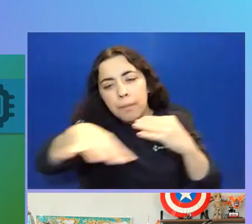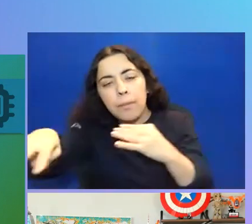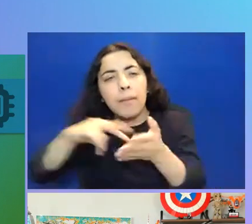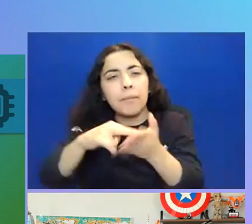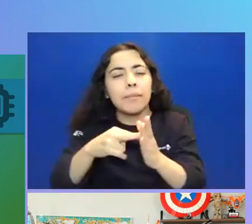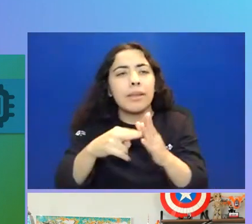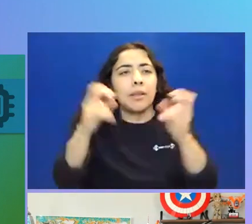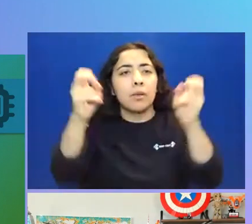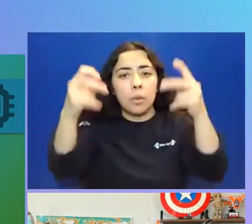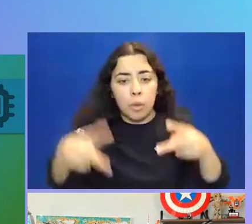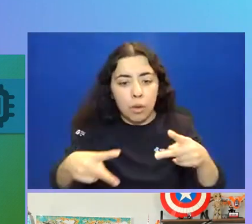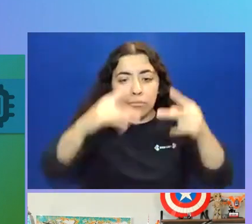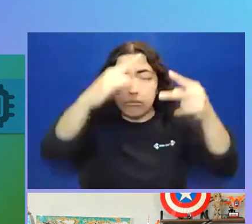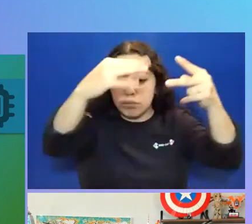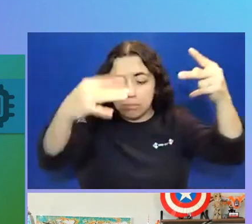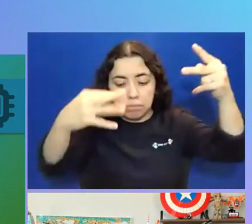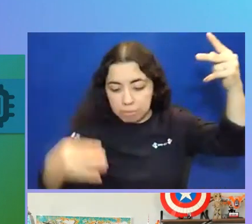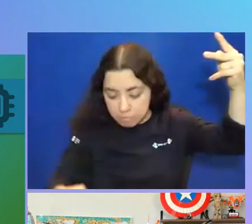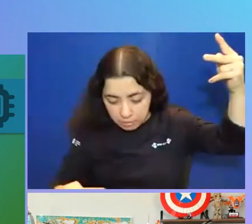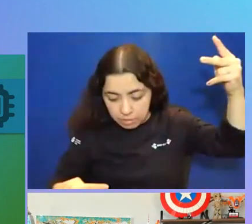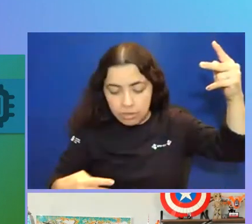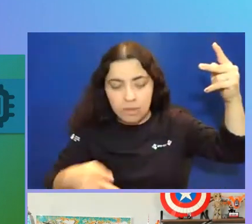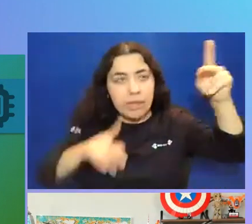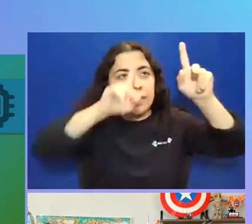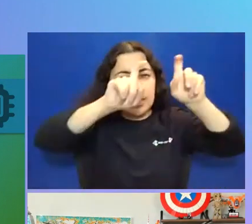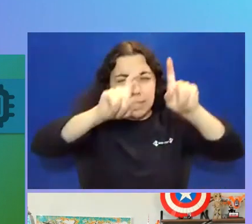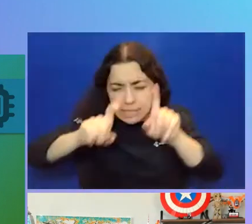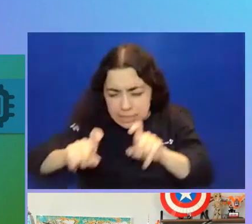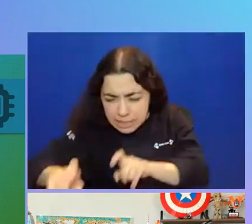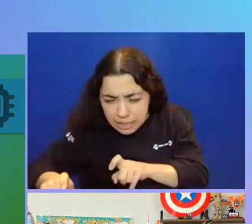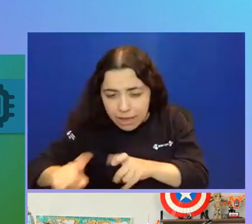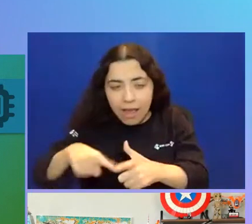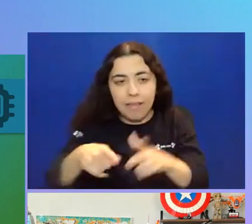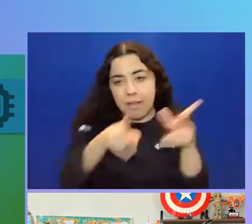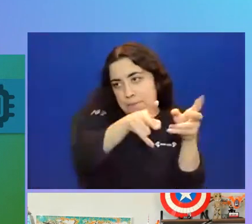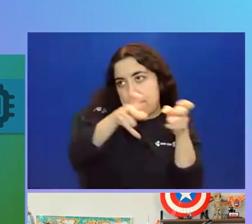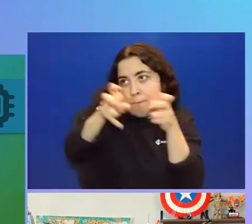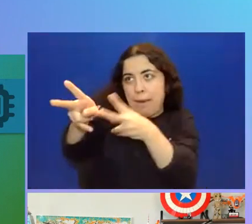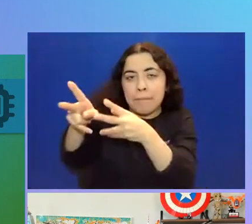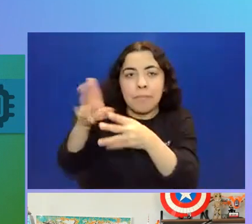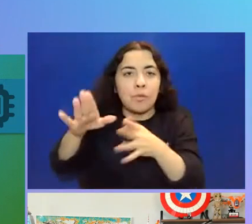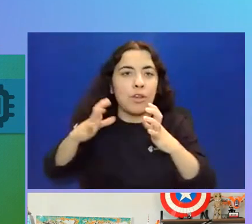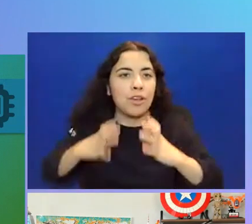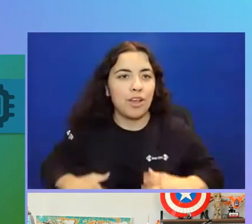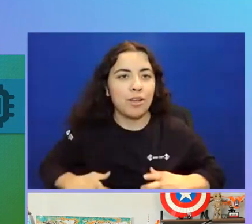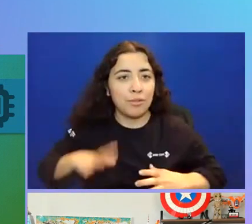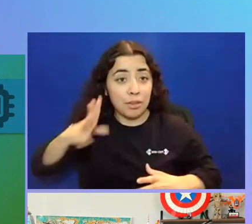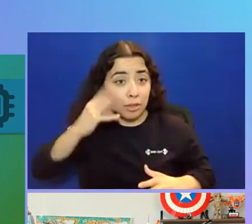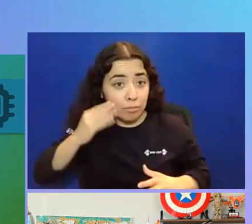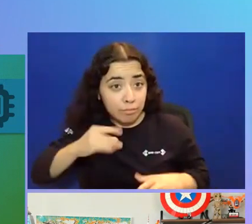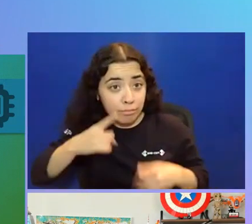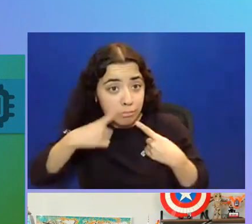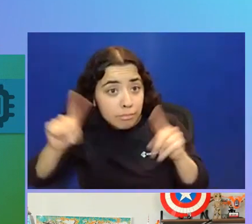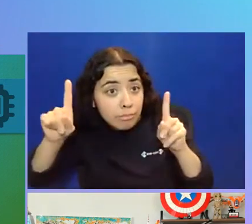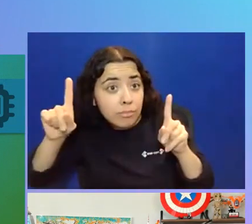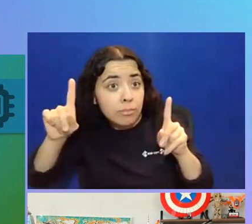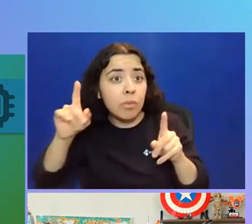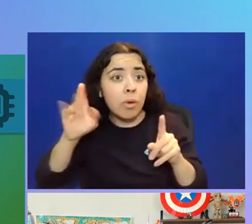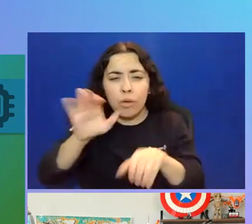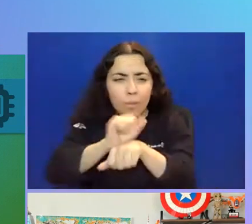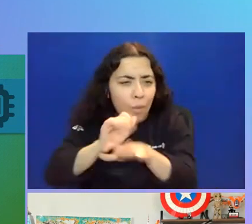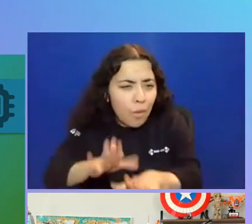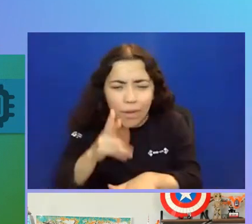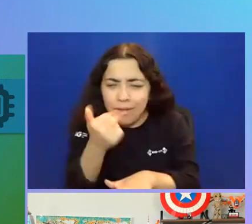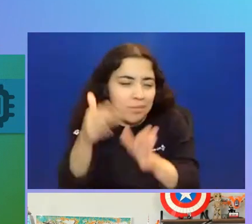bunch of tests against it, and then ultimately push it into the hands of your customers or employees or whoever's using